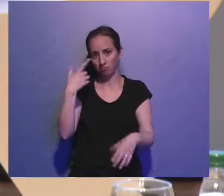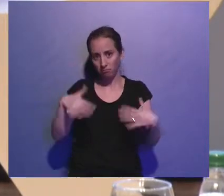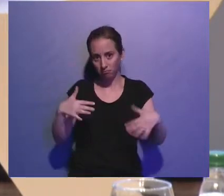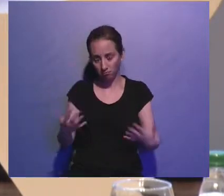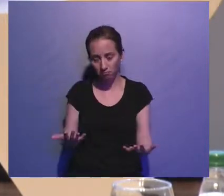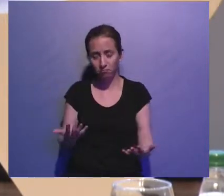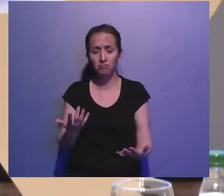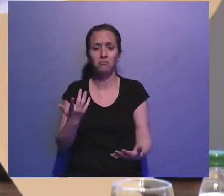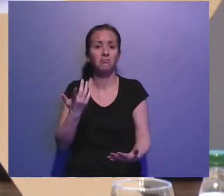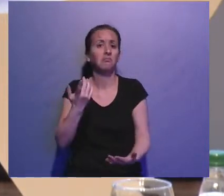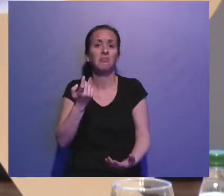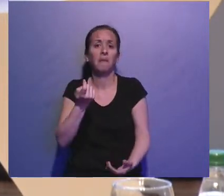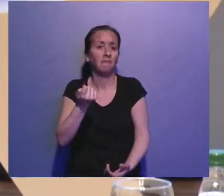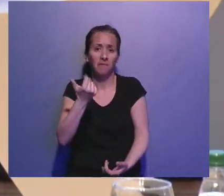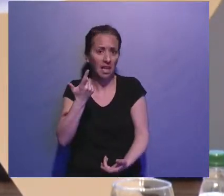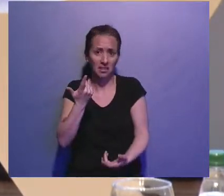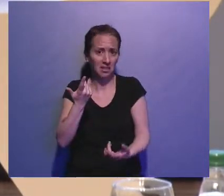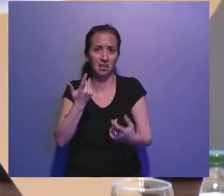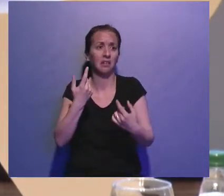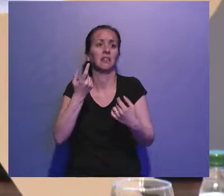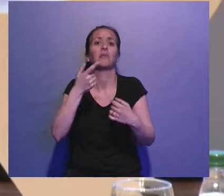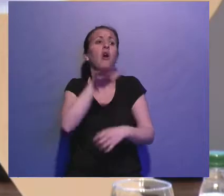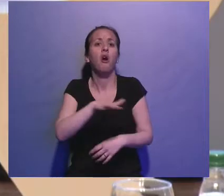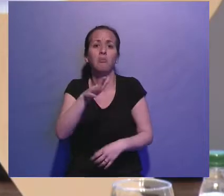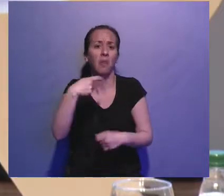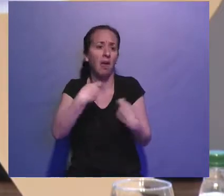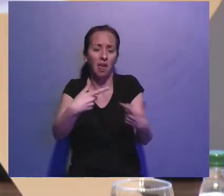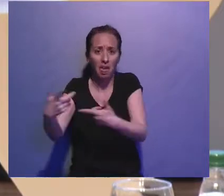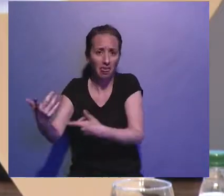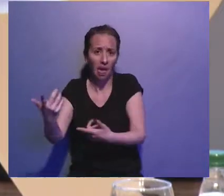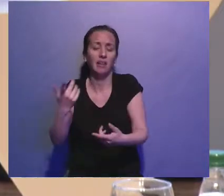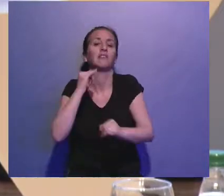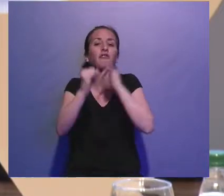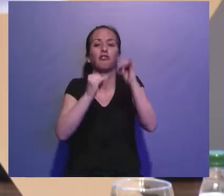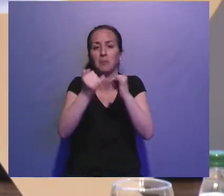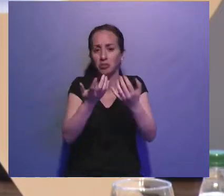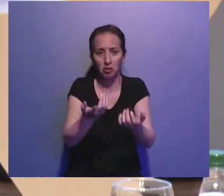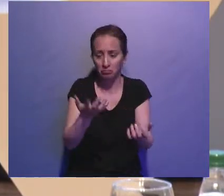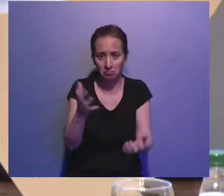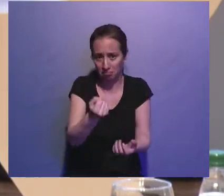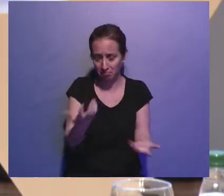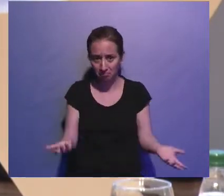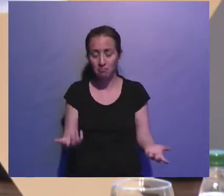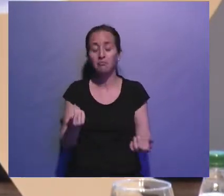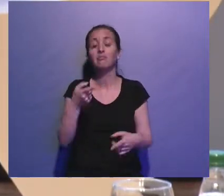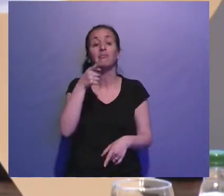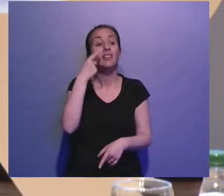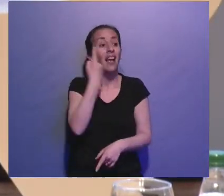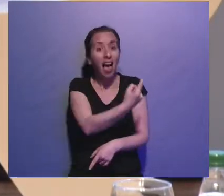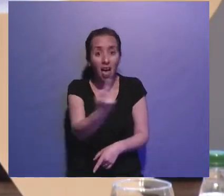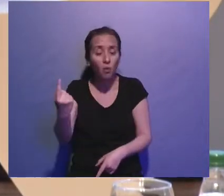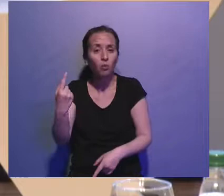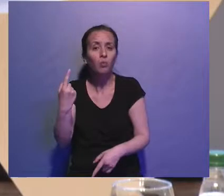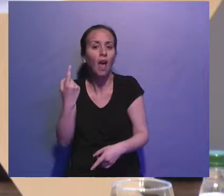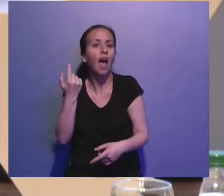by people who need that information. And cities are uniquely positioned to do that, in our opinion.